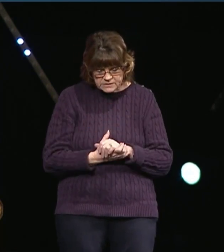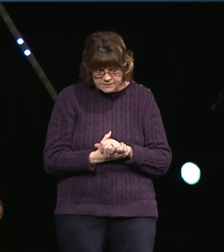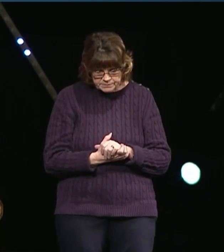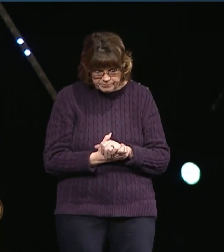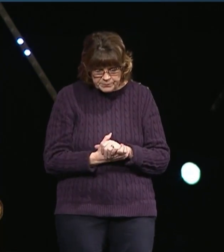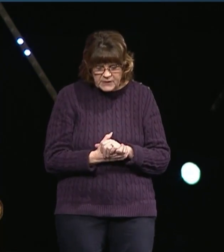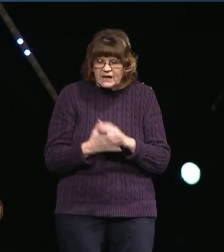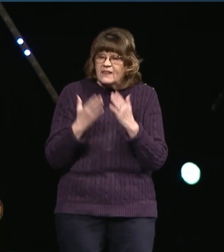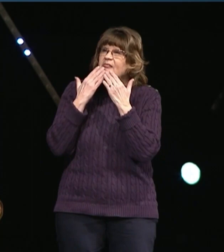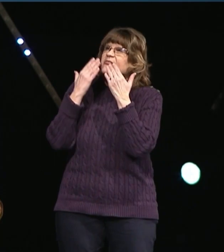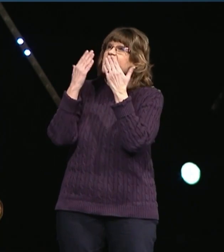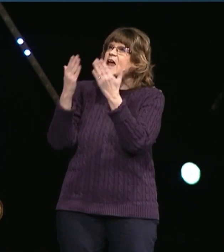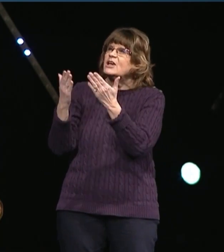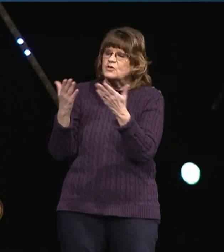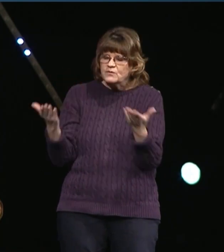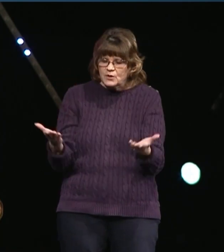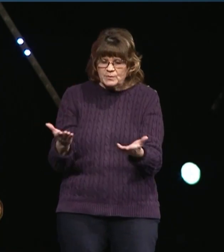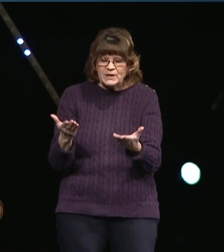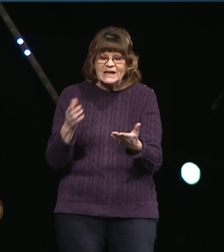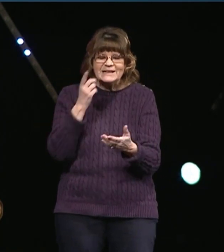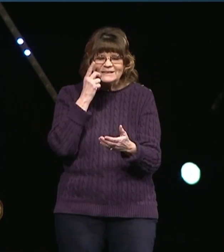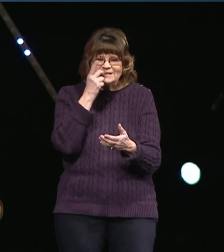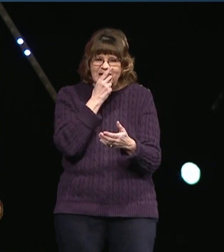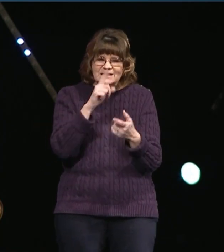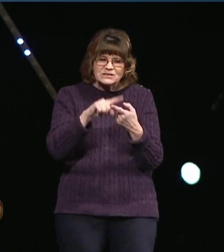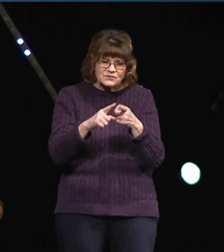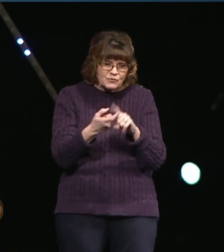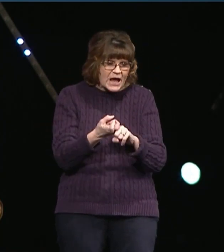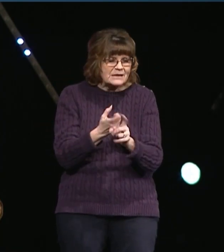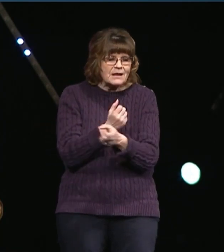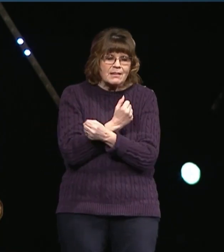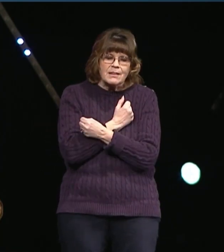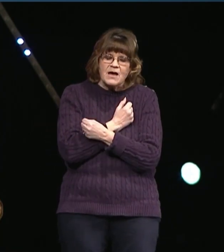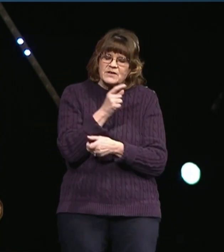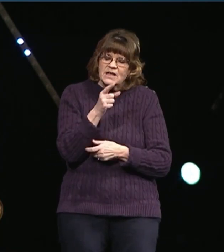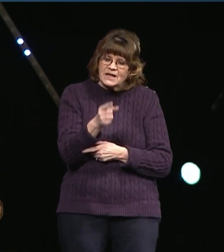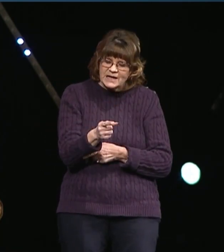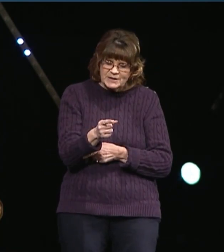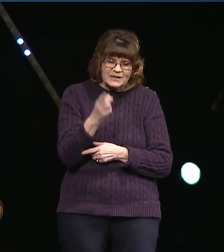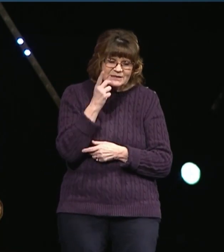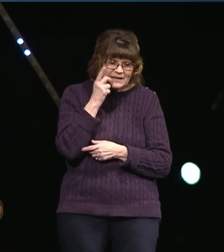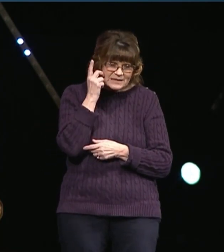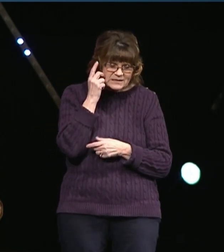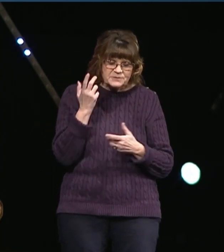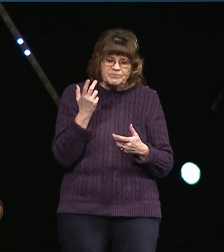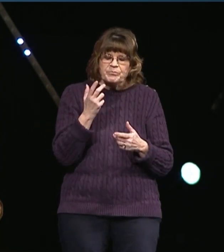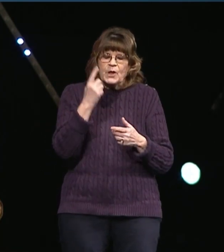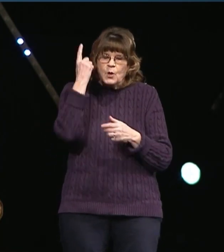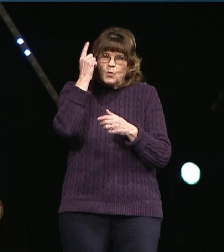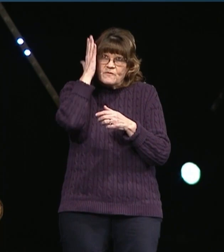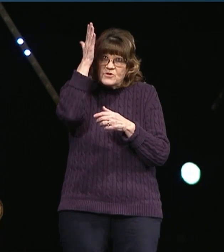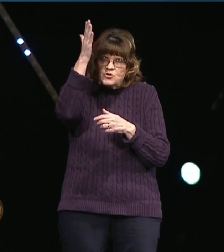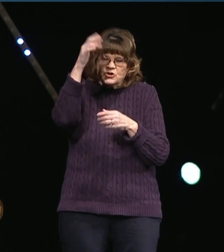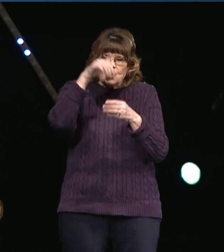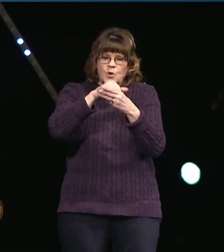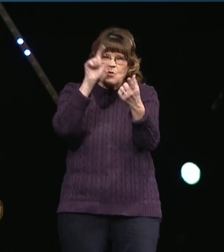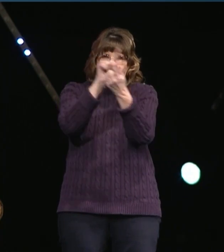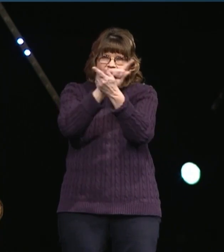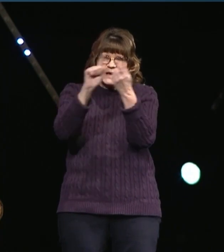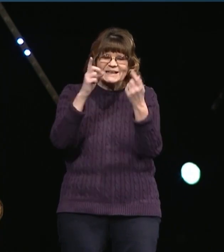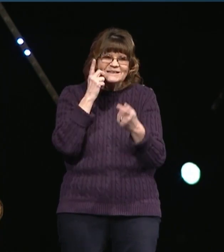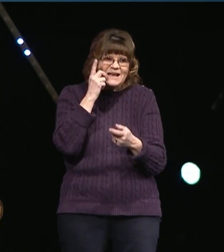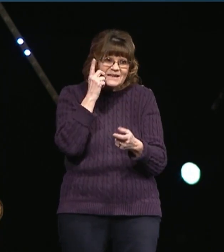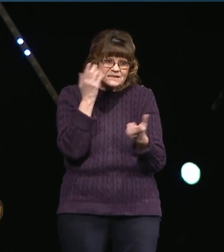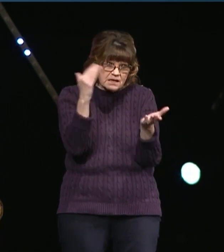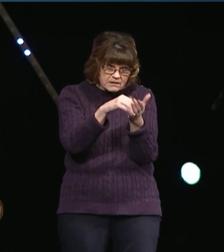He said, "Thank you for being his friends and for loving him. One day, in God's timing, we will meet Dennis again.